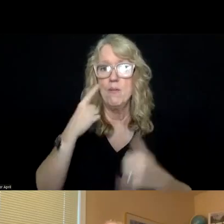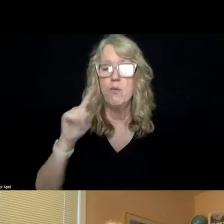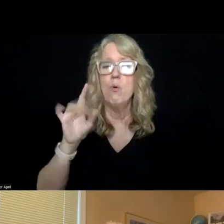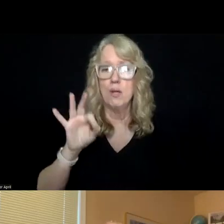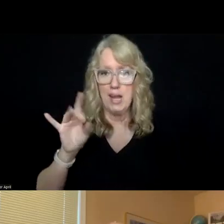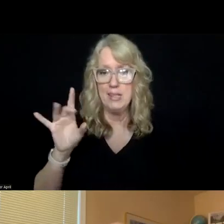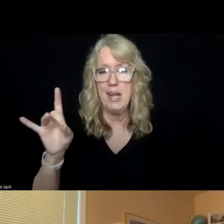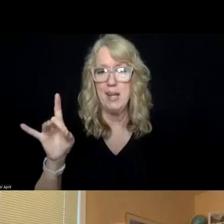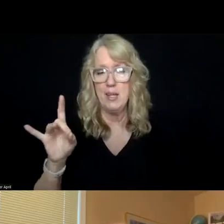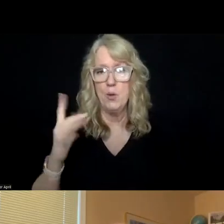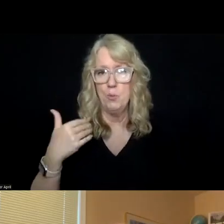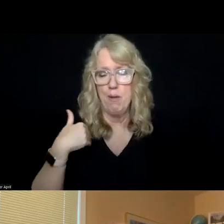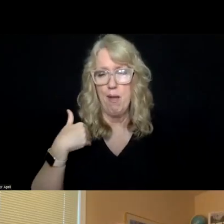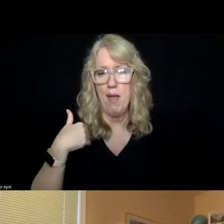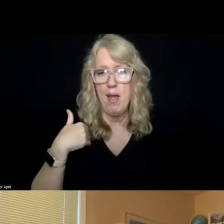988, we have